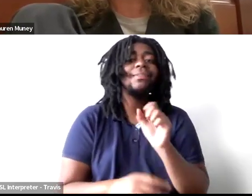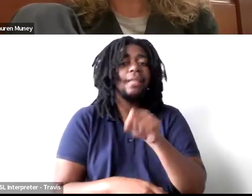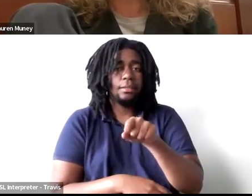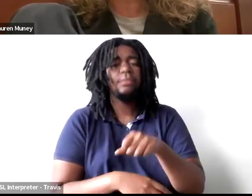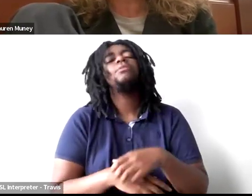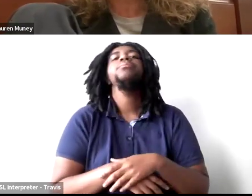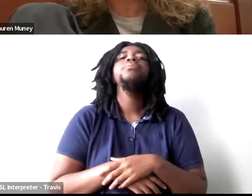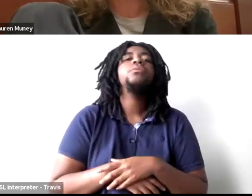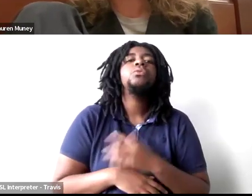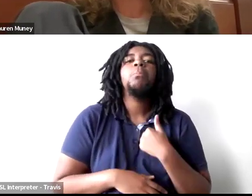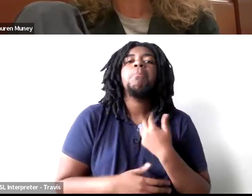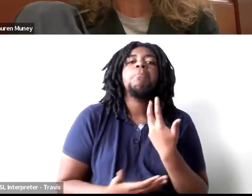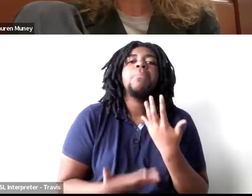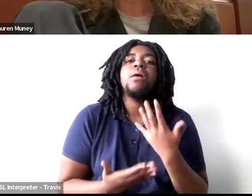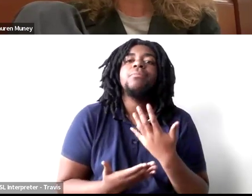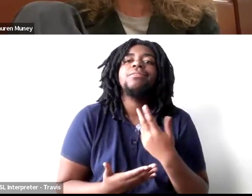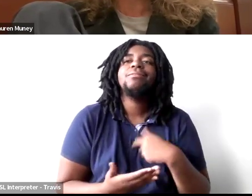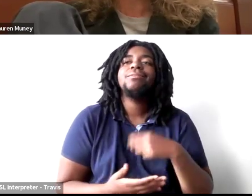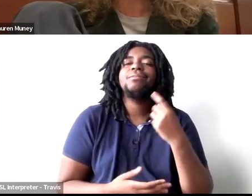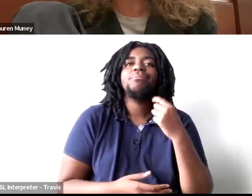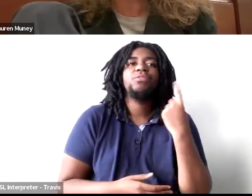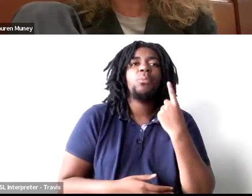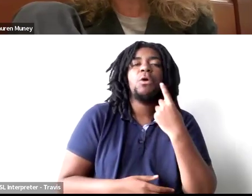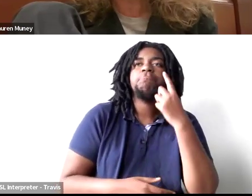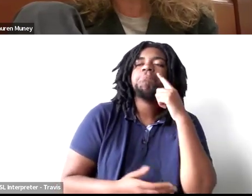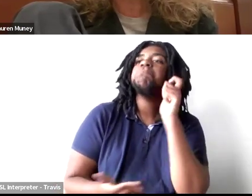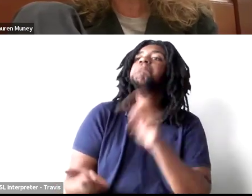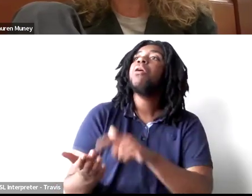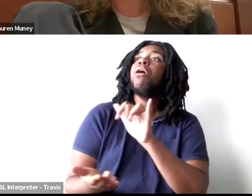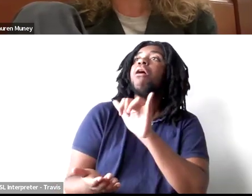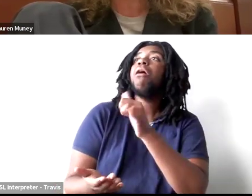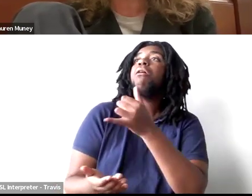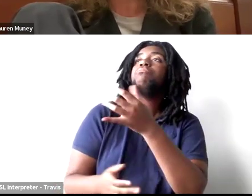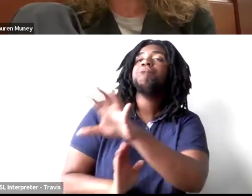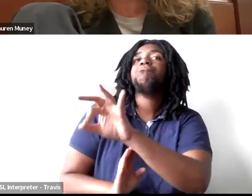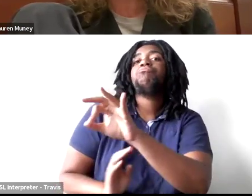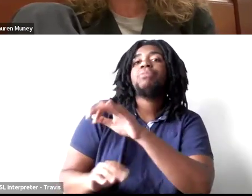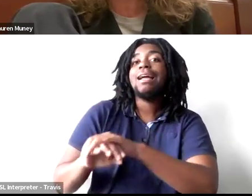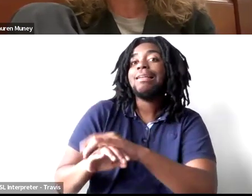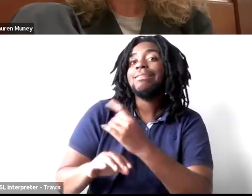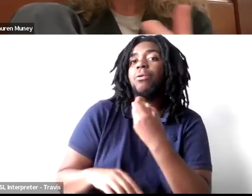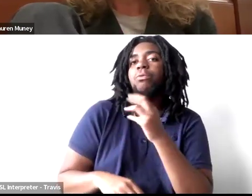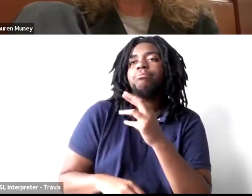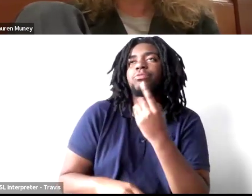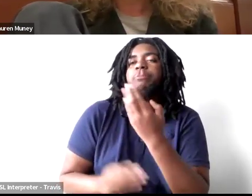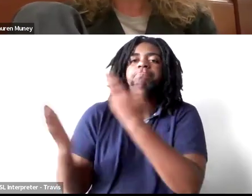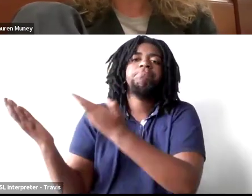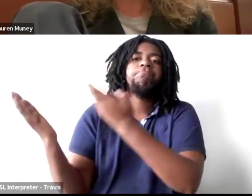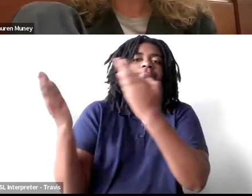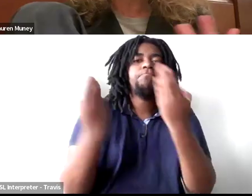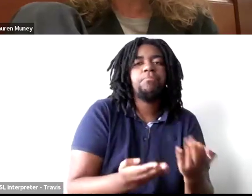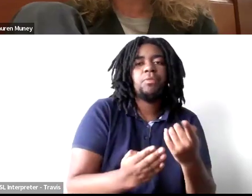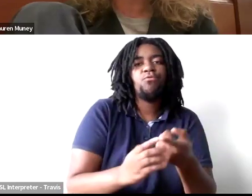possibility that somebody had seen it elsewhere, whether they had seen it in England itself, or somebody had brought a silhouette